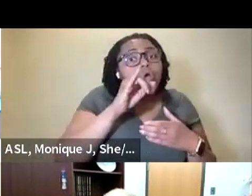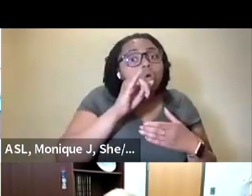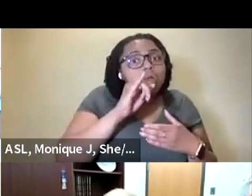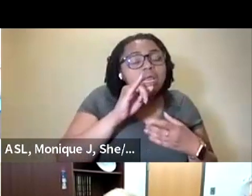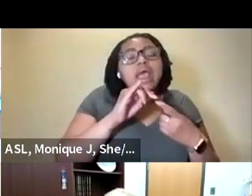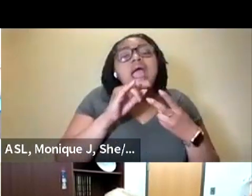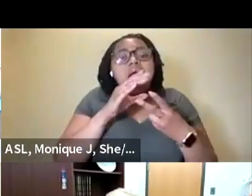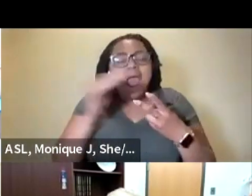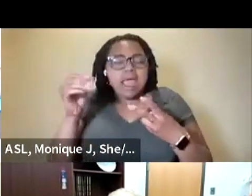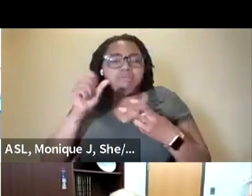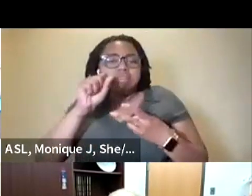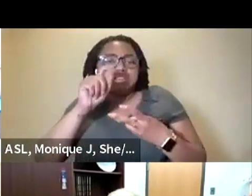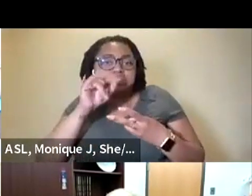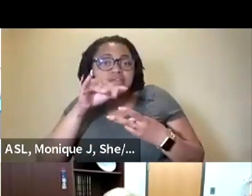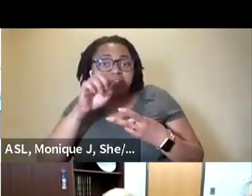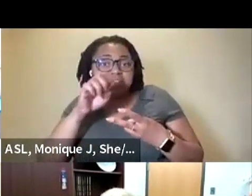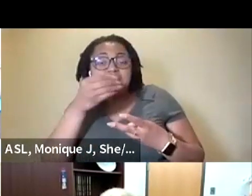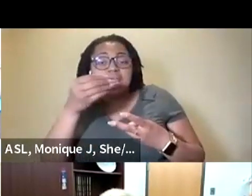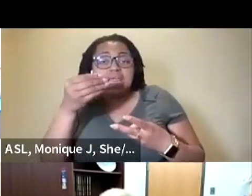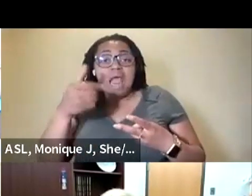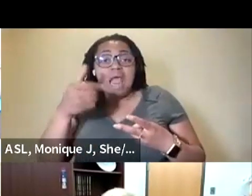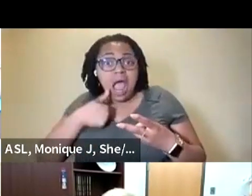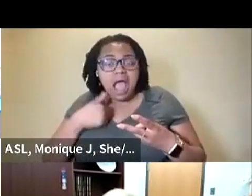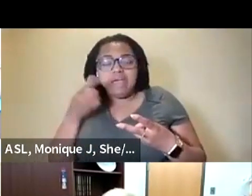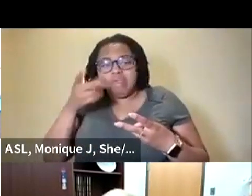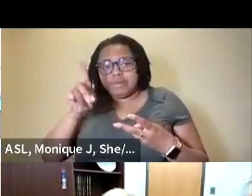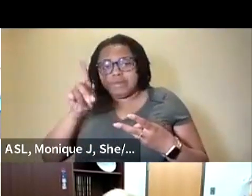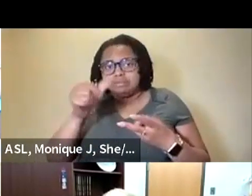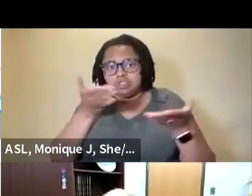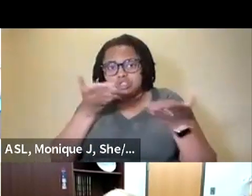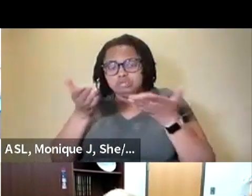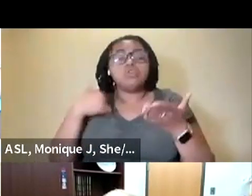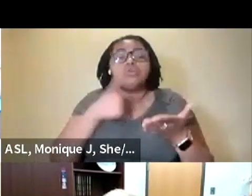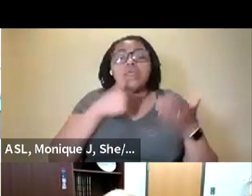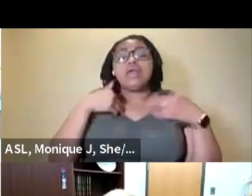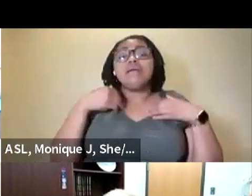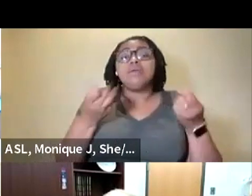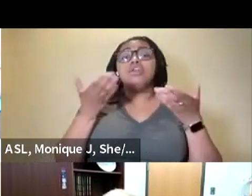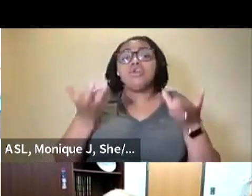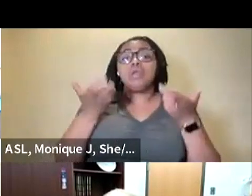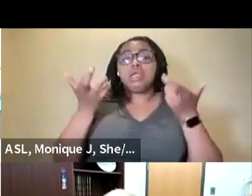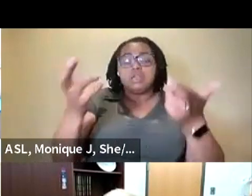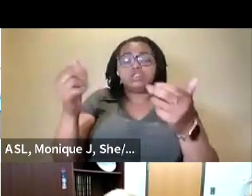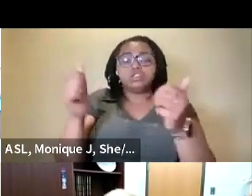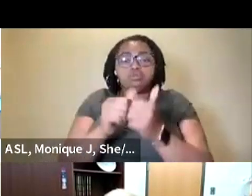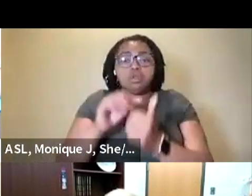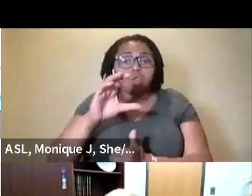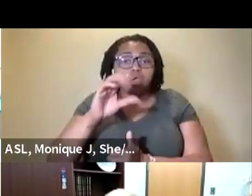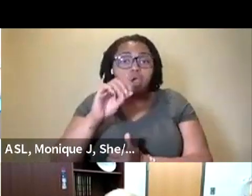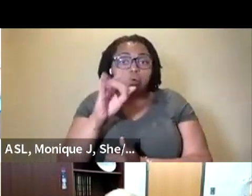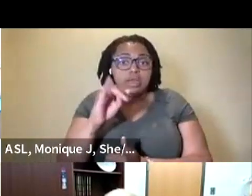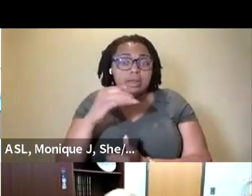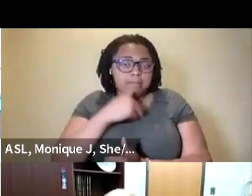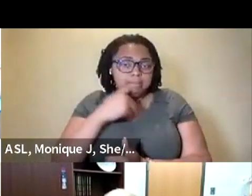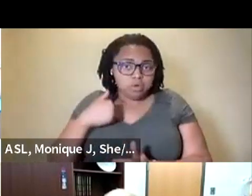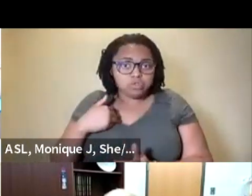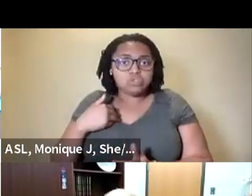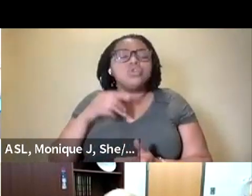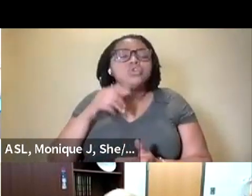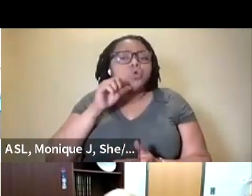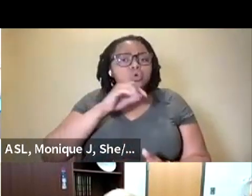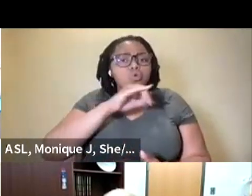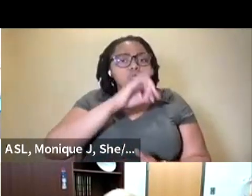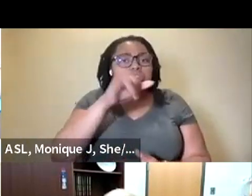Services. We do have several recommendations for Codi membership. And those are Jackson